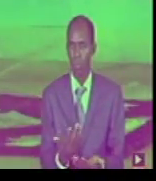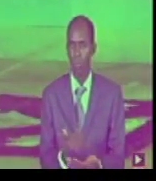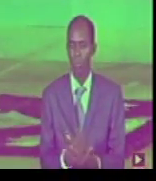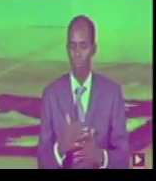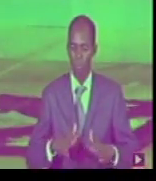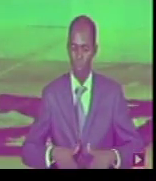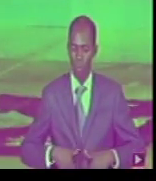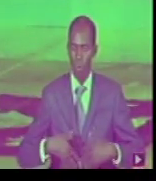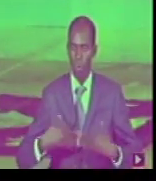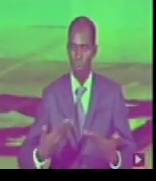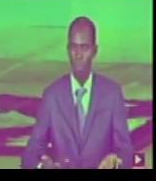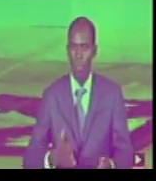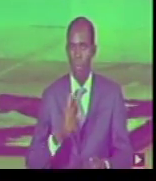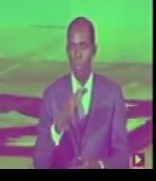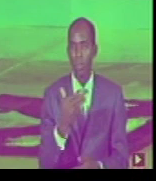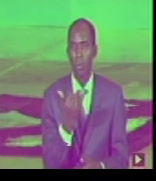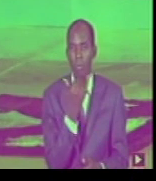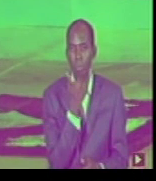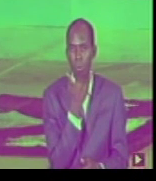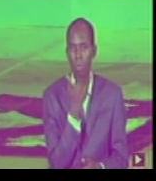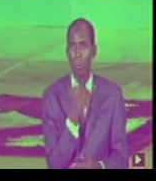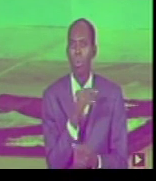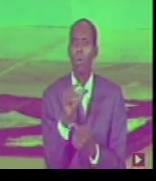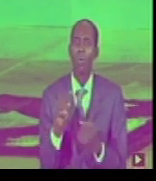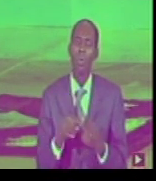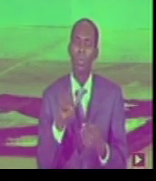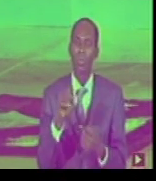Confess your faults when you're sick.